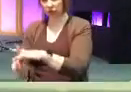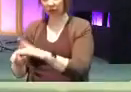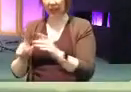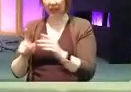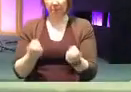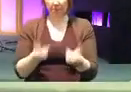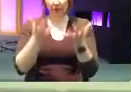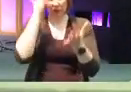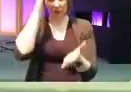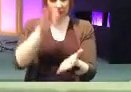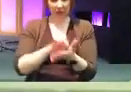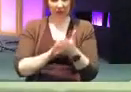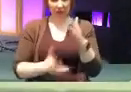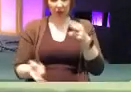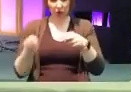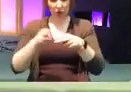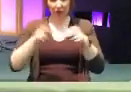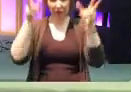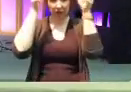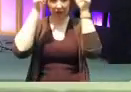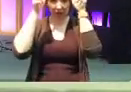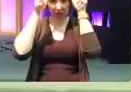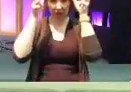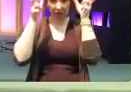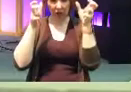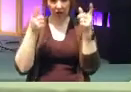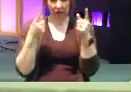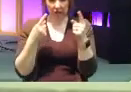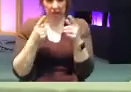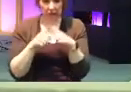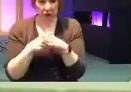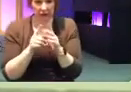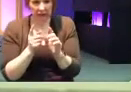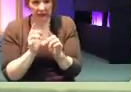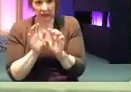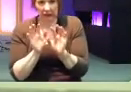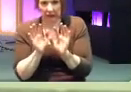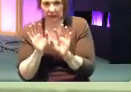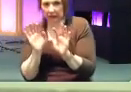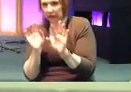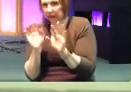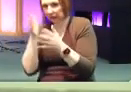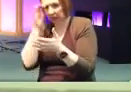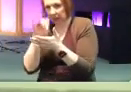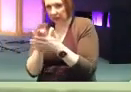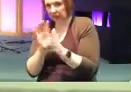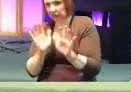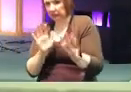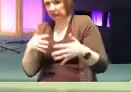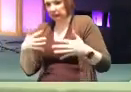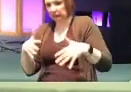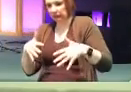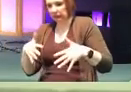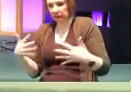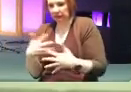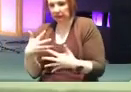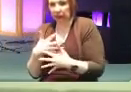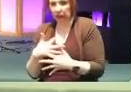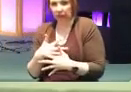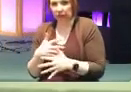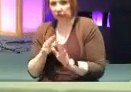this increase in wickedness, are shrinking back in their faith in intimidation and